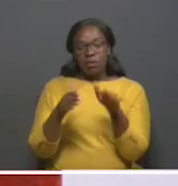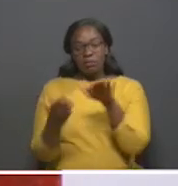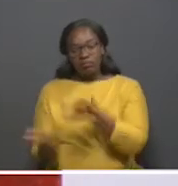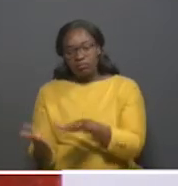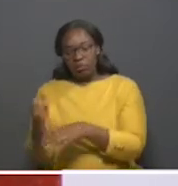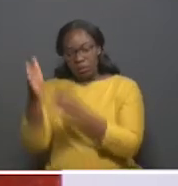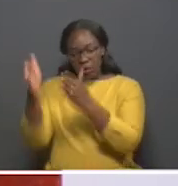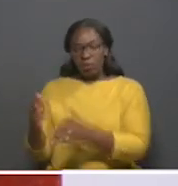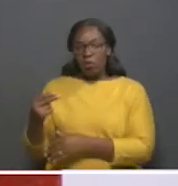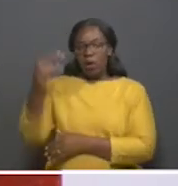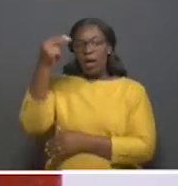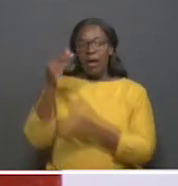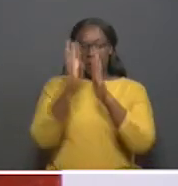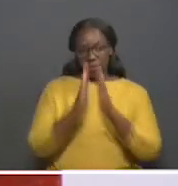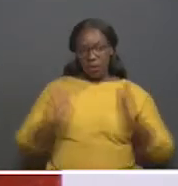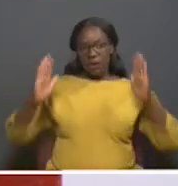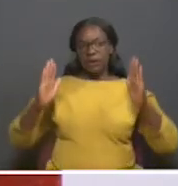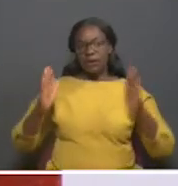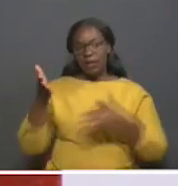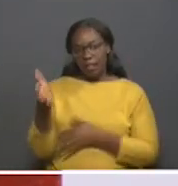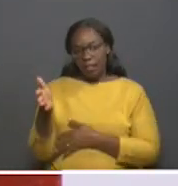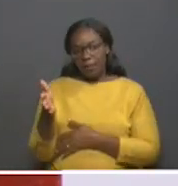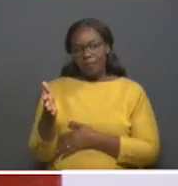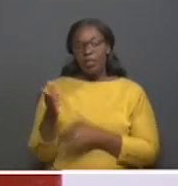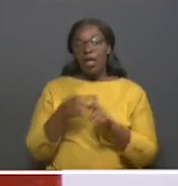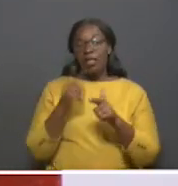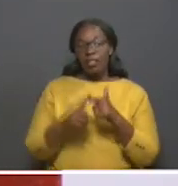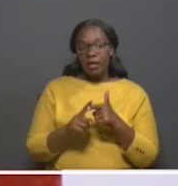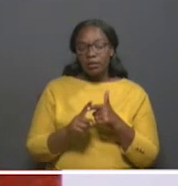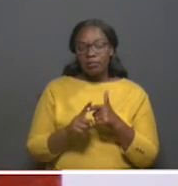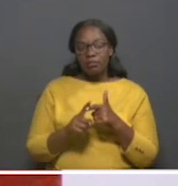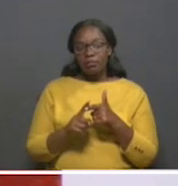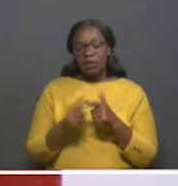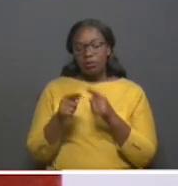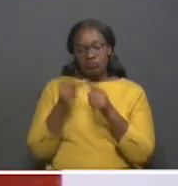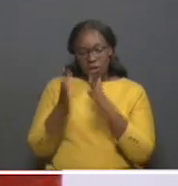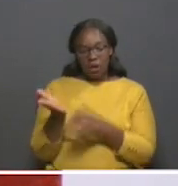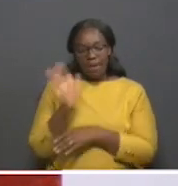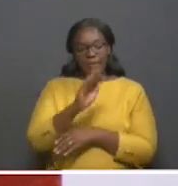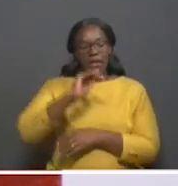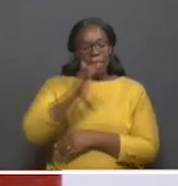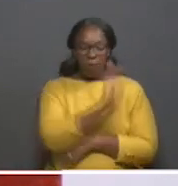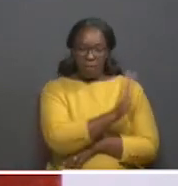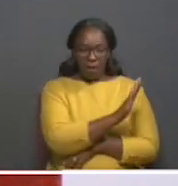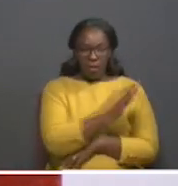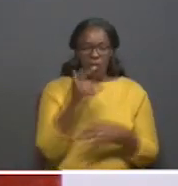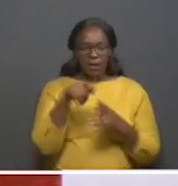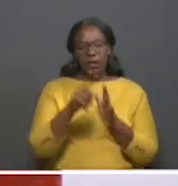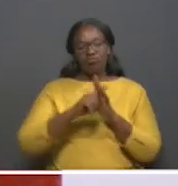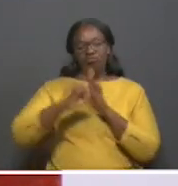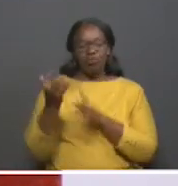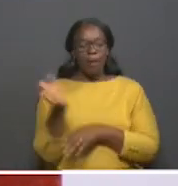the high priest in those days. Then the slayer shall return to his own city from which he fled and to his own